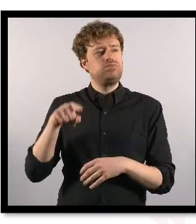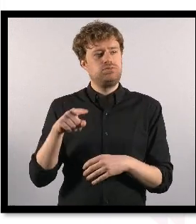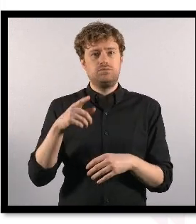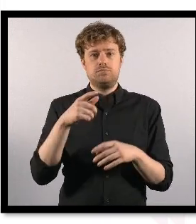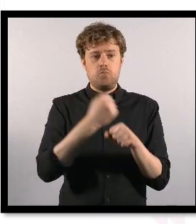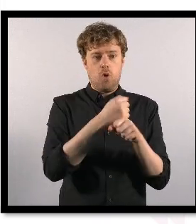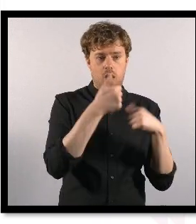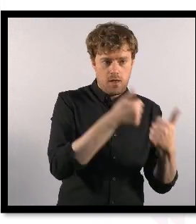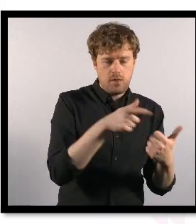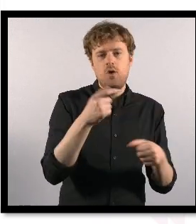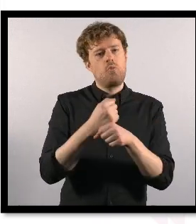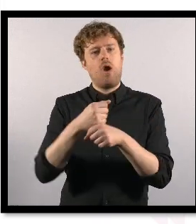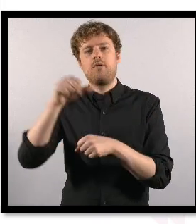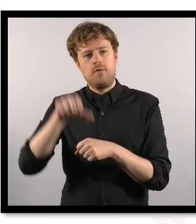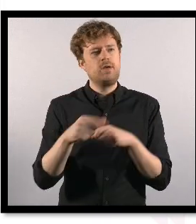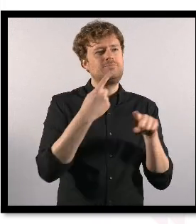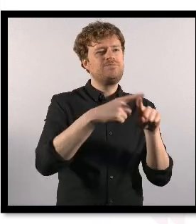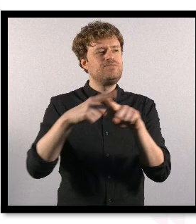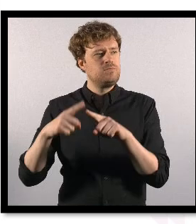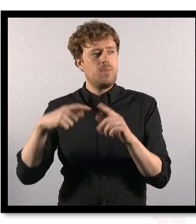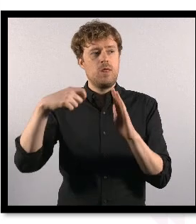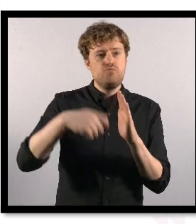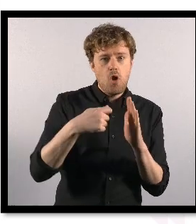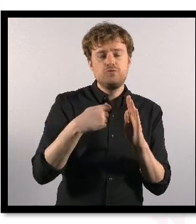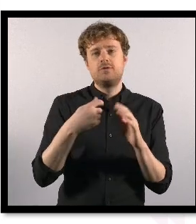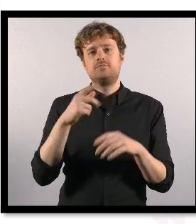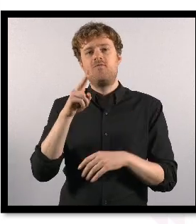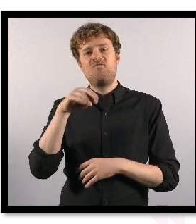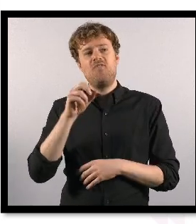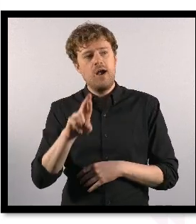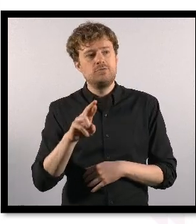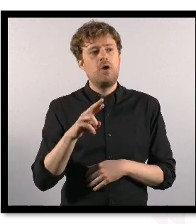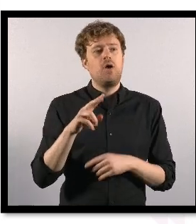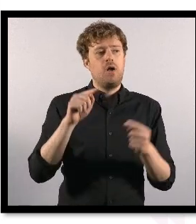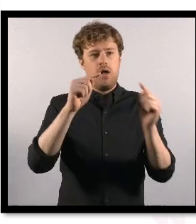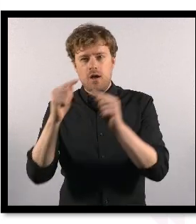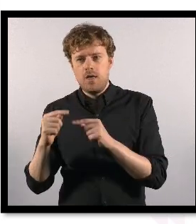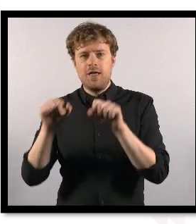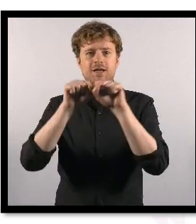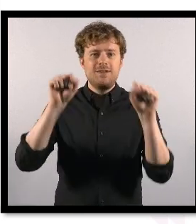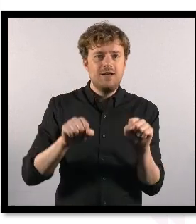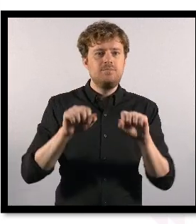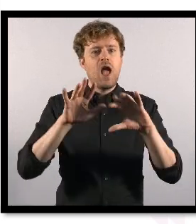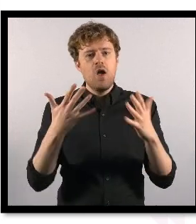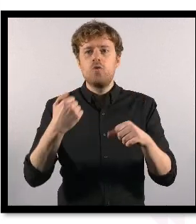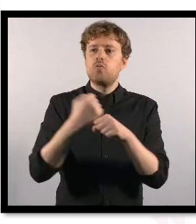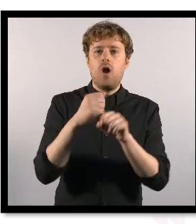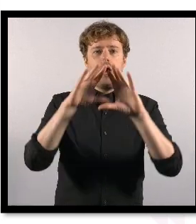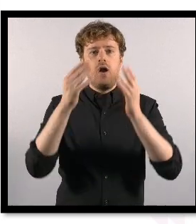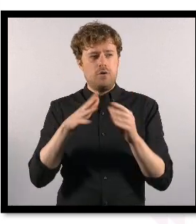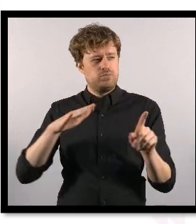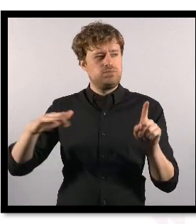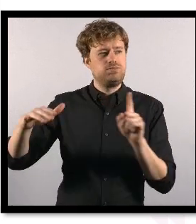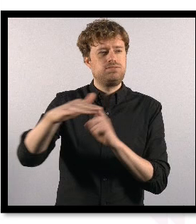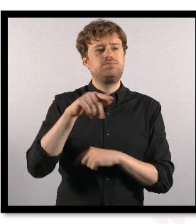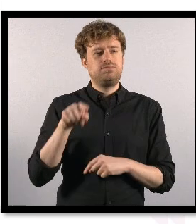and building things like reference architectures and the end user technology radar reports. It's really important. As an end user